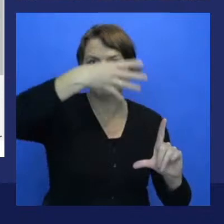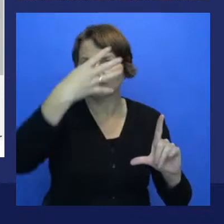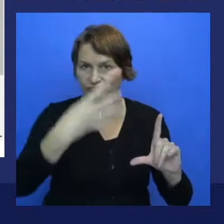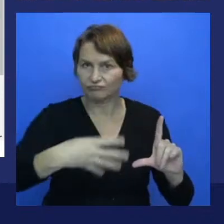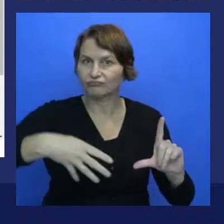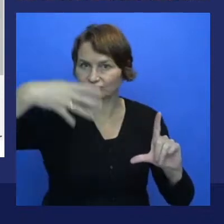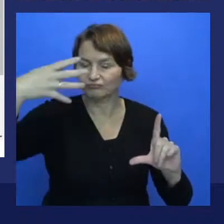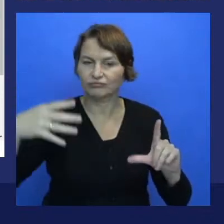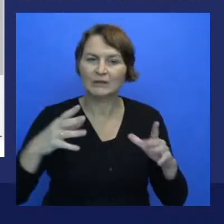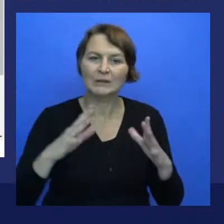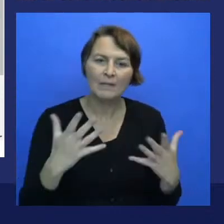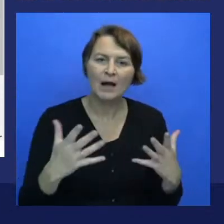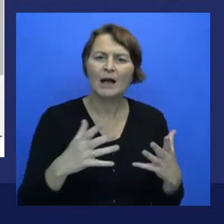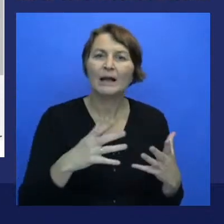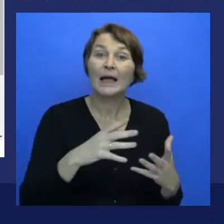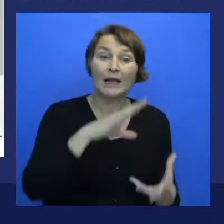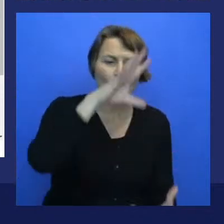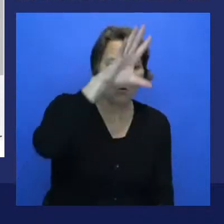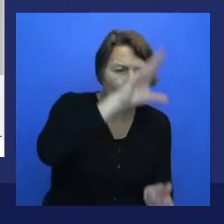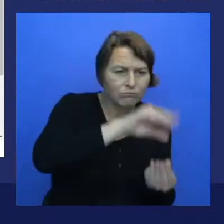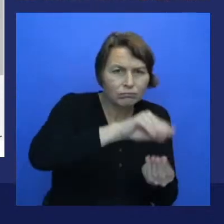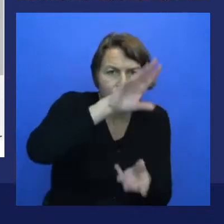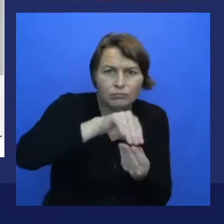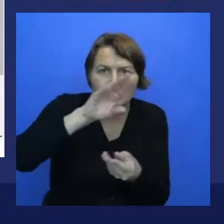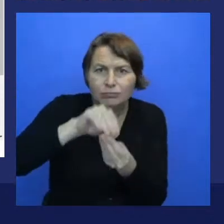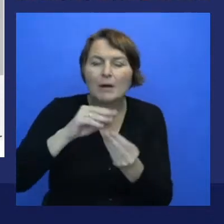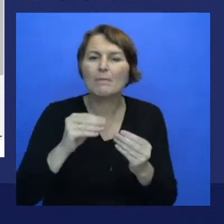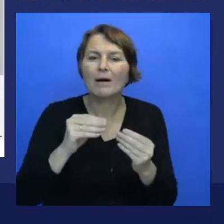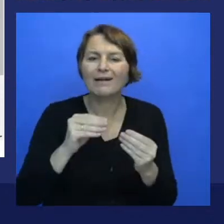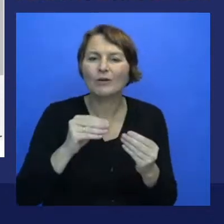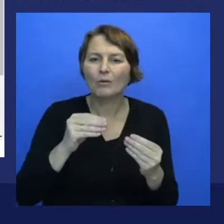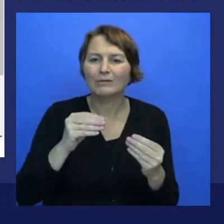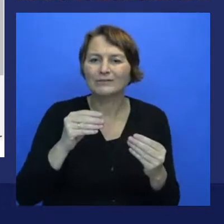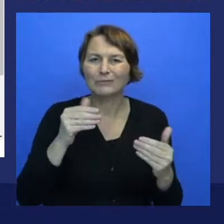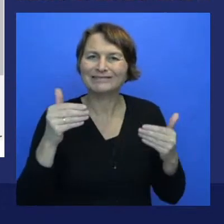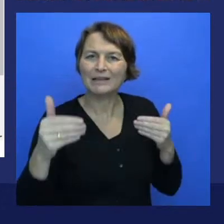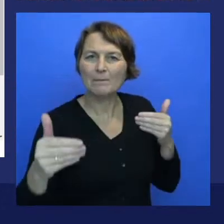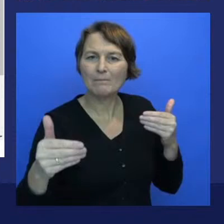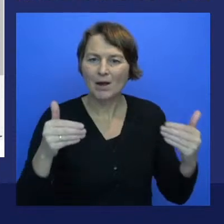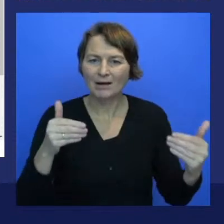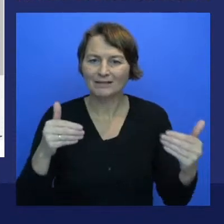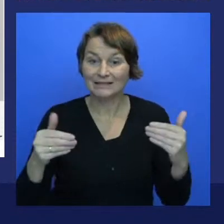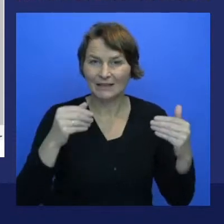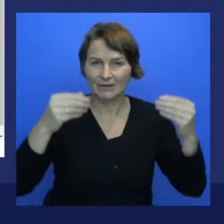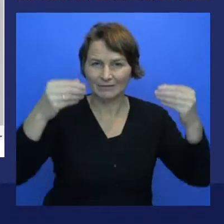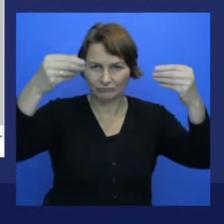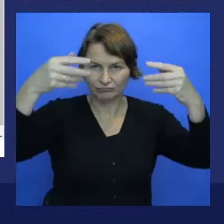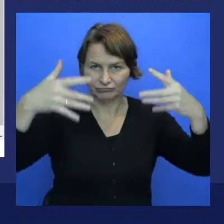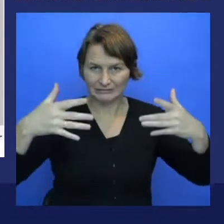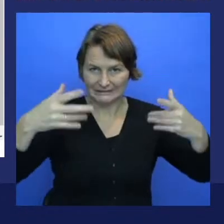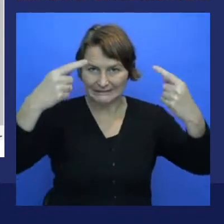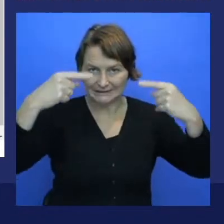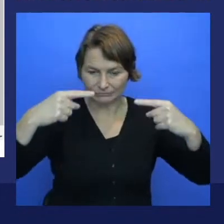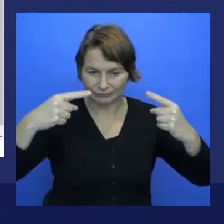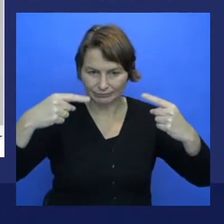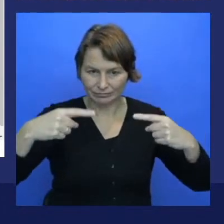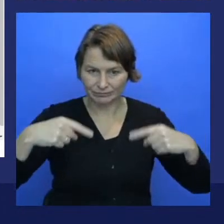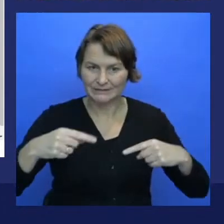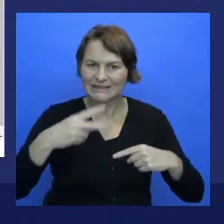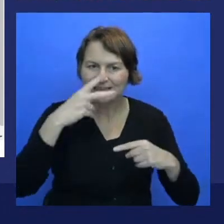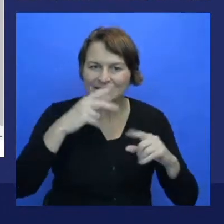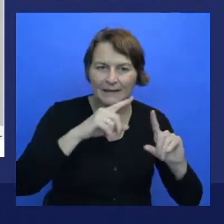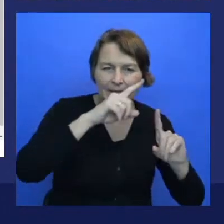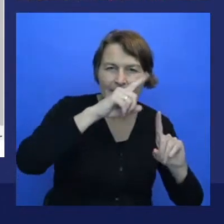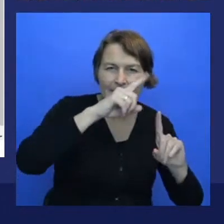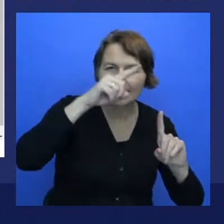by sum, but also by all of the dimensions. So for example, these are all of, let me scroll down here. These are all the tickets that are